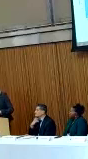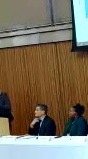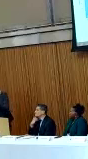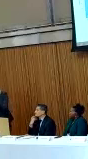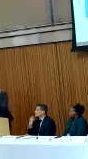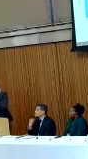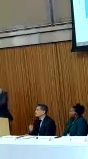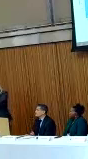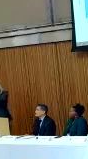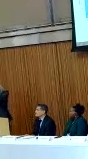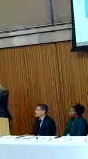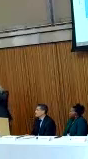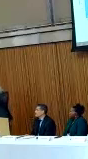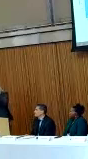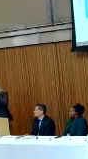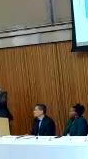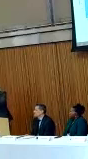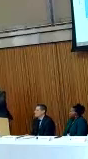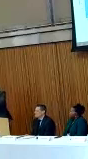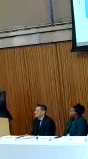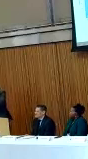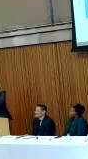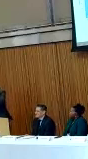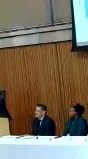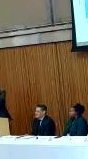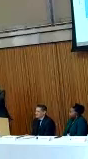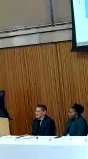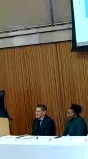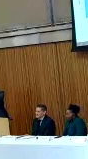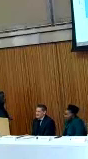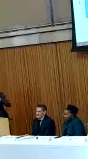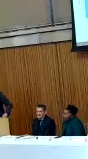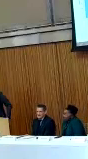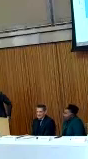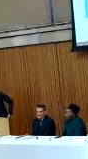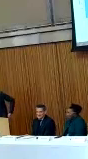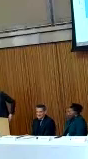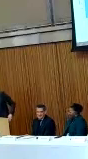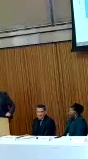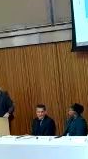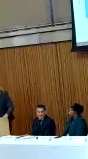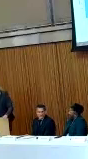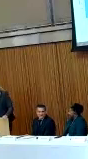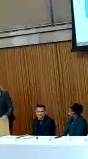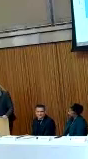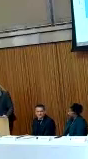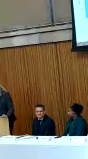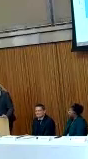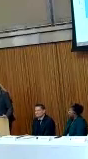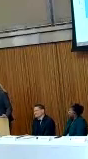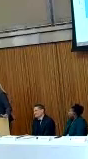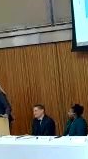loans I like I need glasses and then I don't need glasses at the same time is very confusing for me